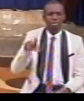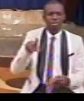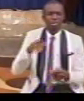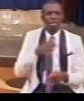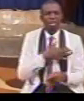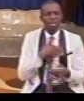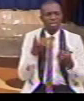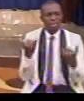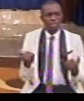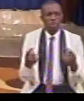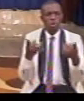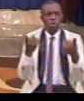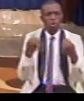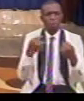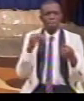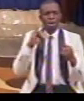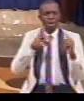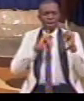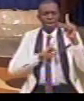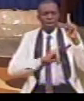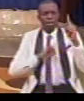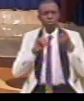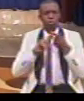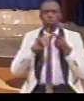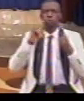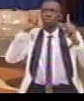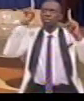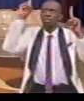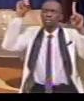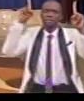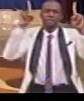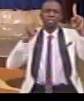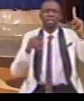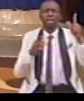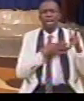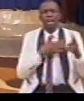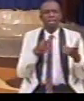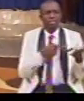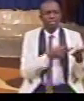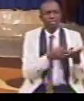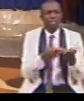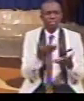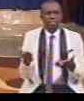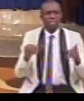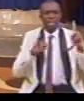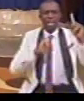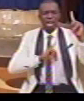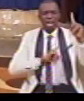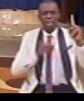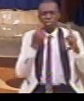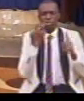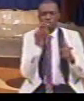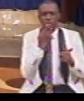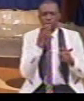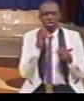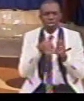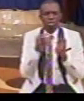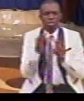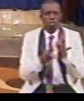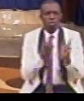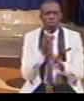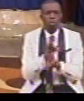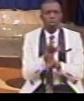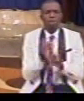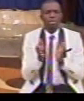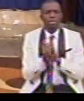now come I to thee and these things I speak in the world that day might